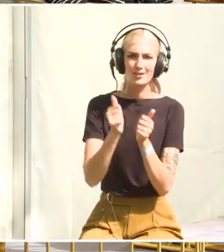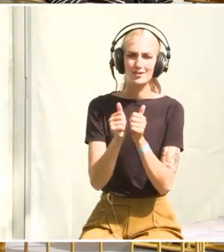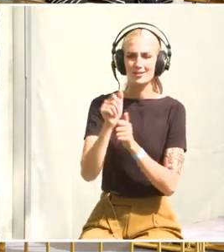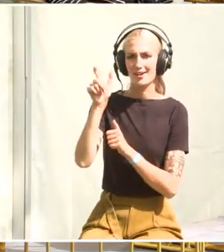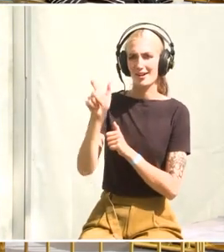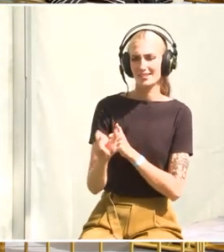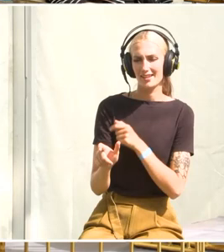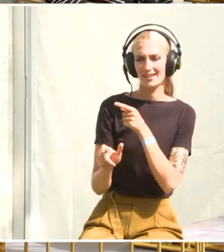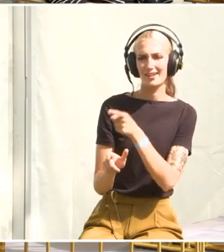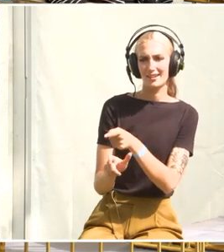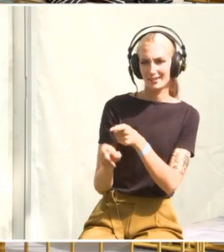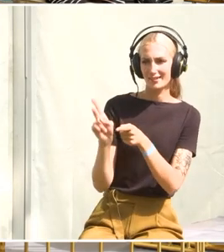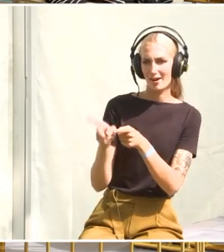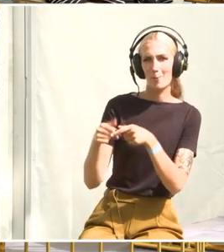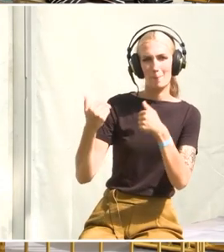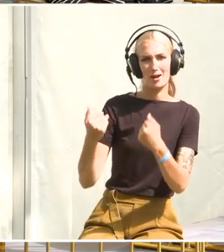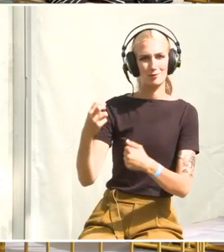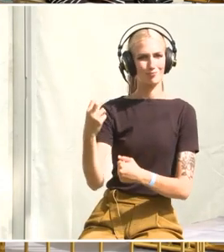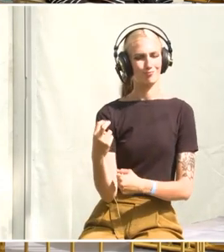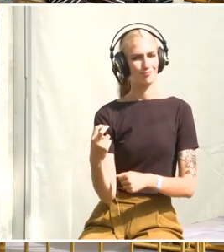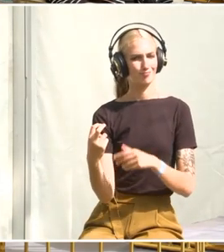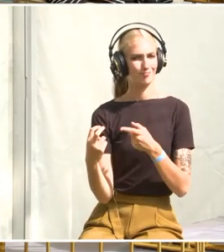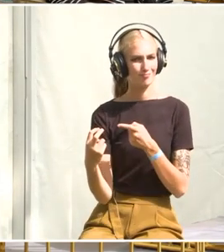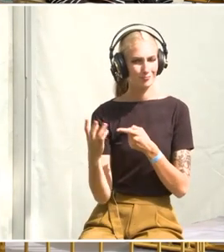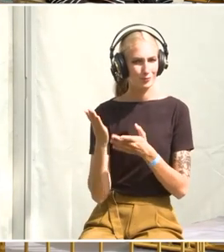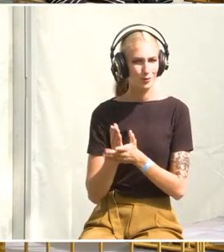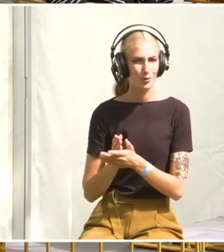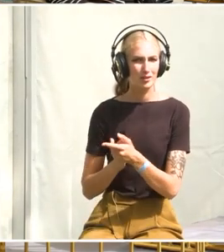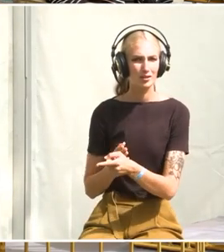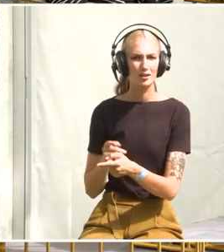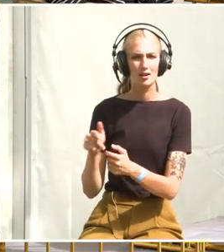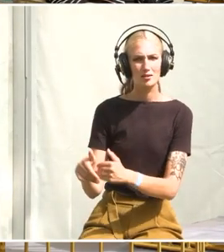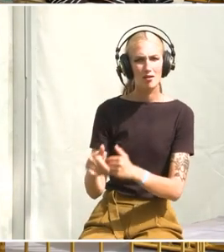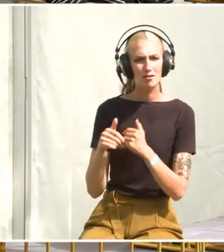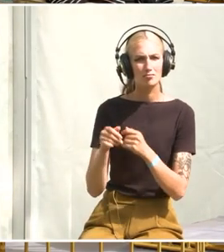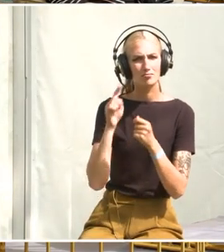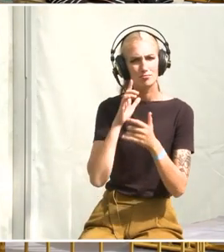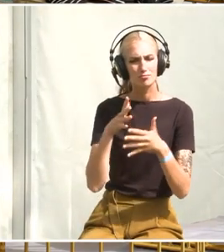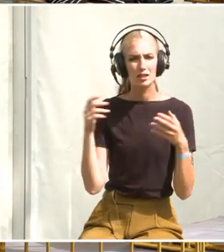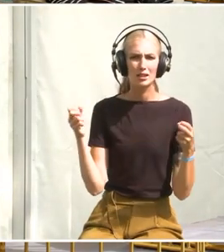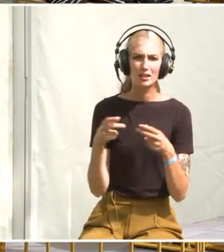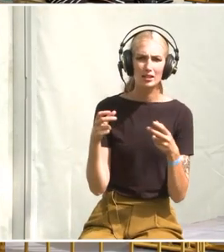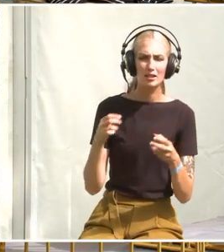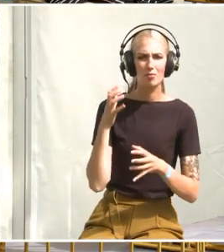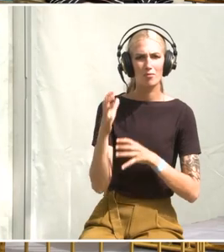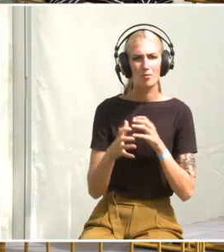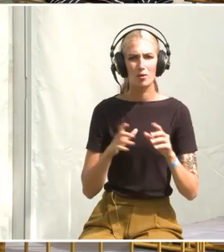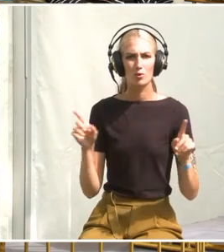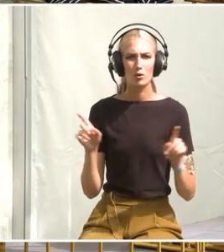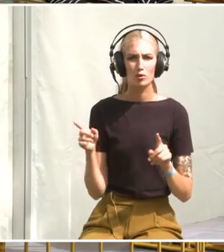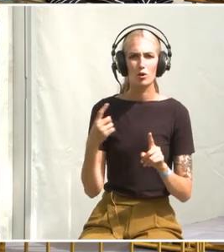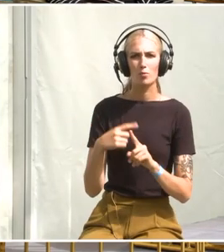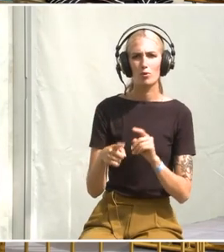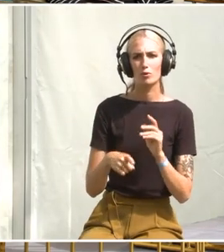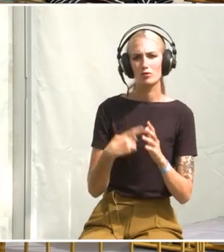were meeting, and this was not good only to understand better the digitalization but also get the connections with the other fields and people,